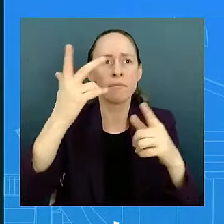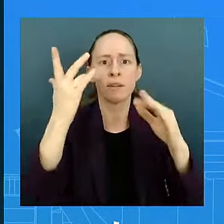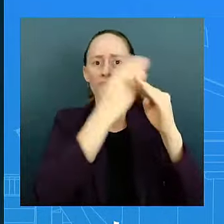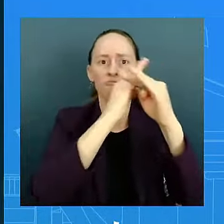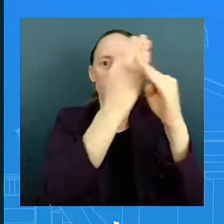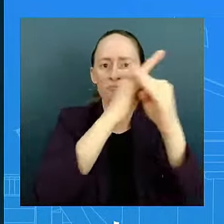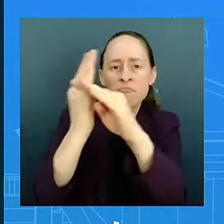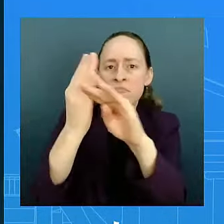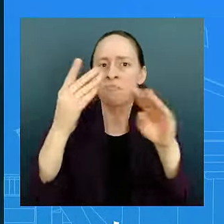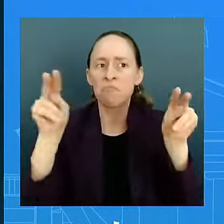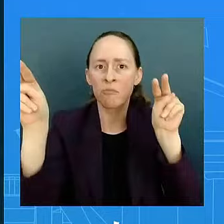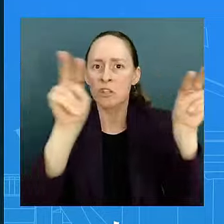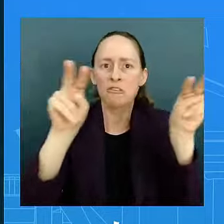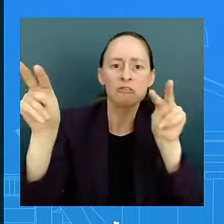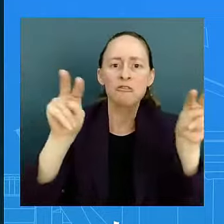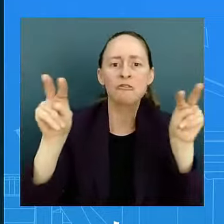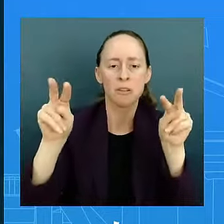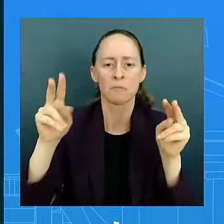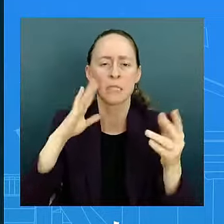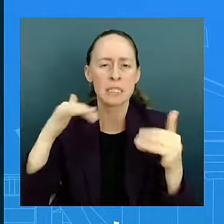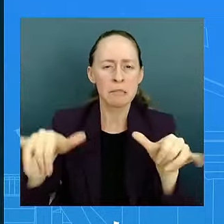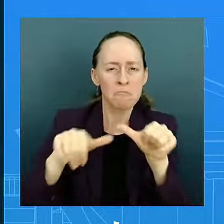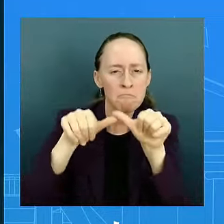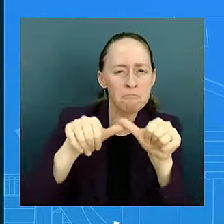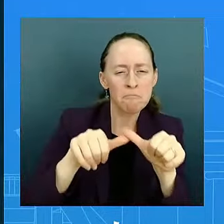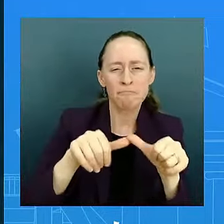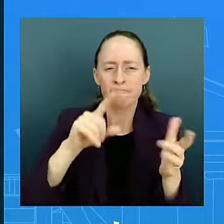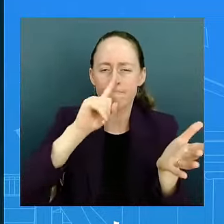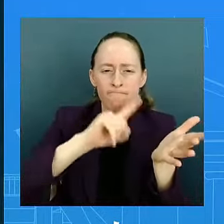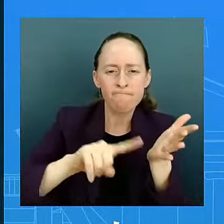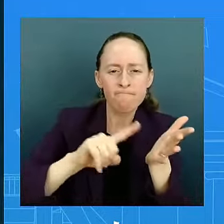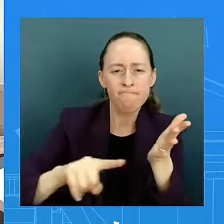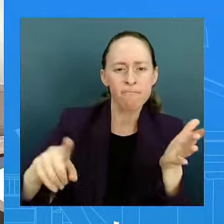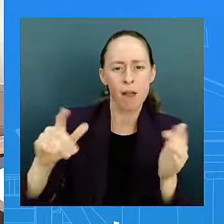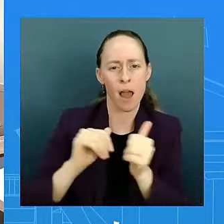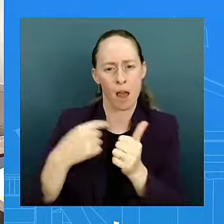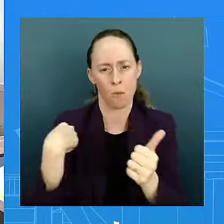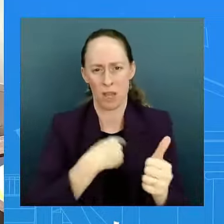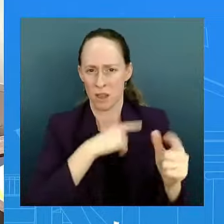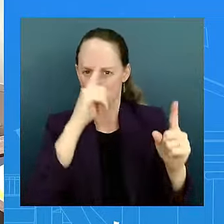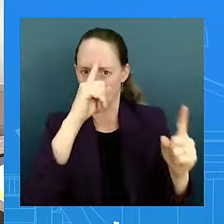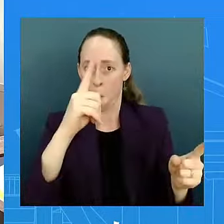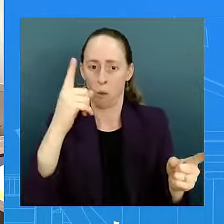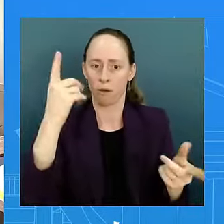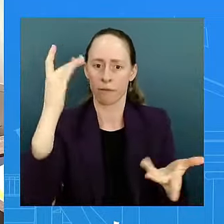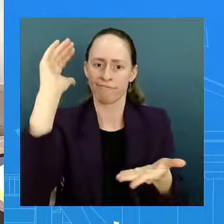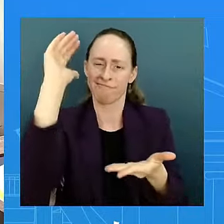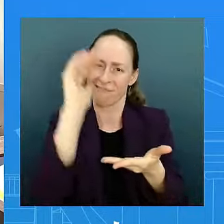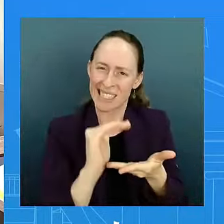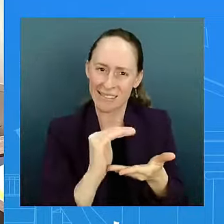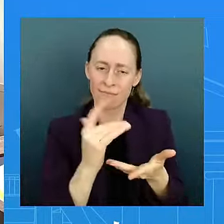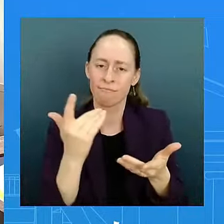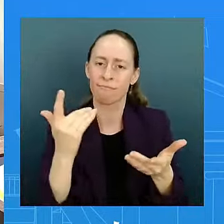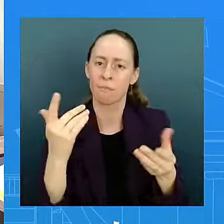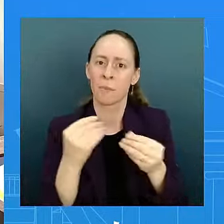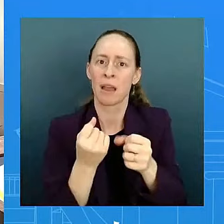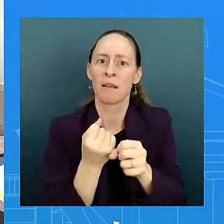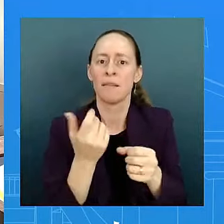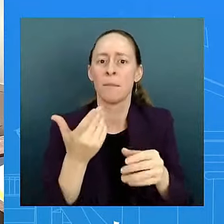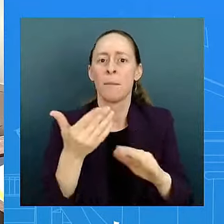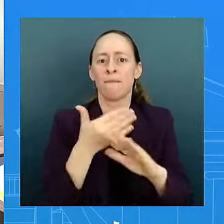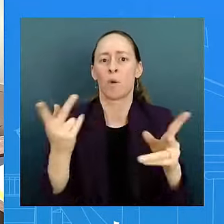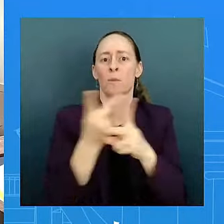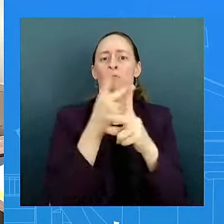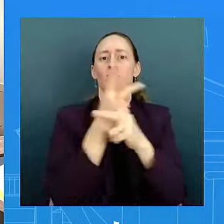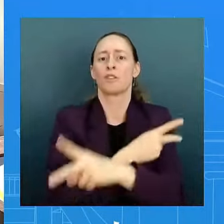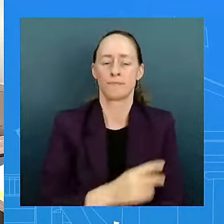de-escalate the situation that we're in. Okay. Karine, I know you're limited in what you can say about this, but does the president plan to physically campaign with the new